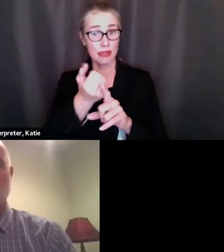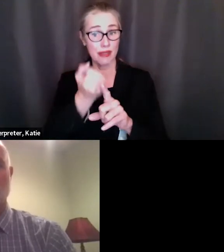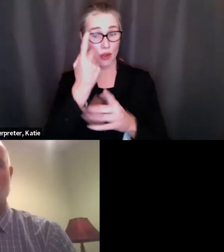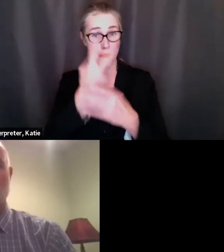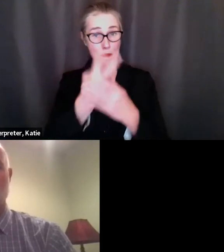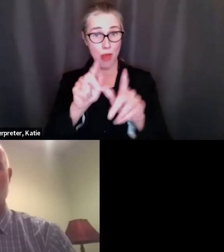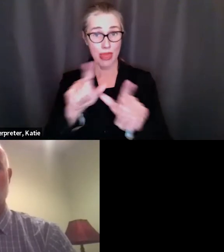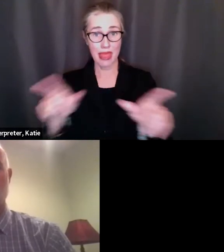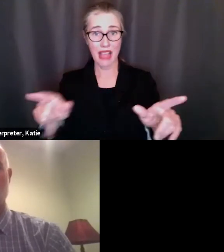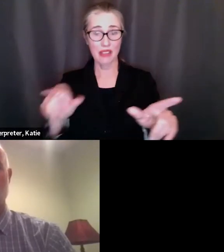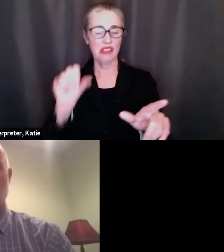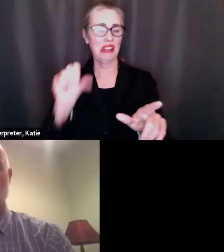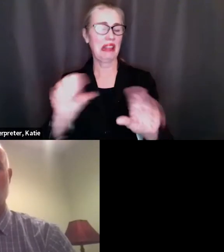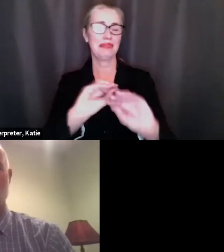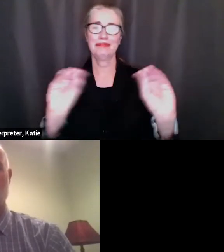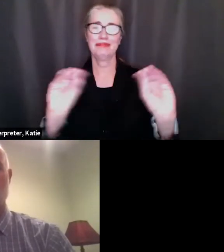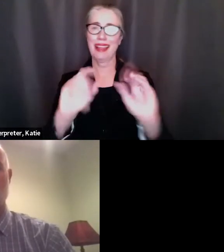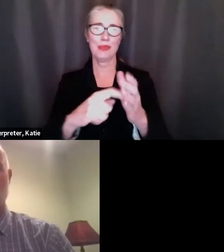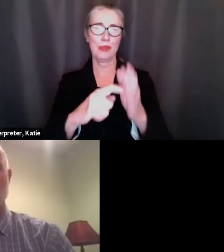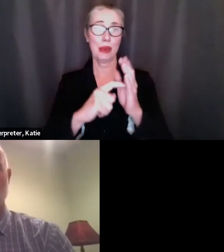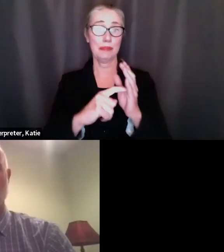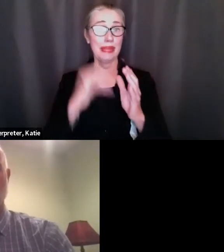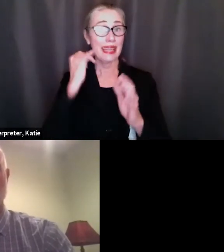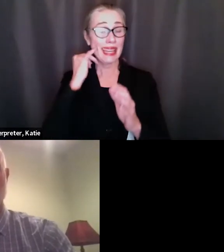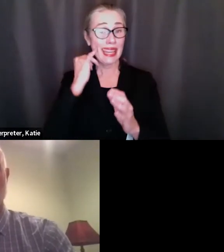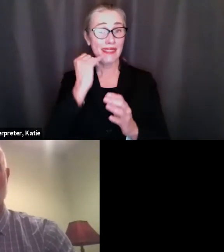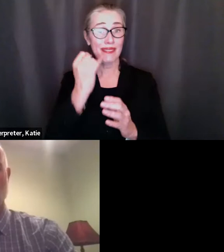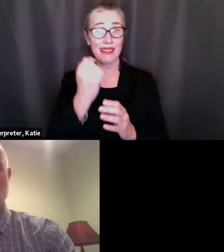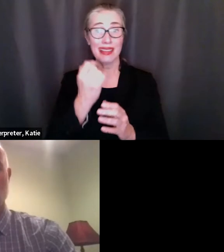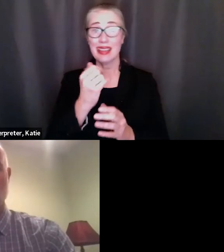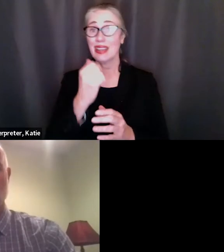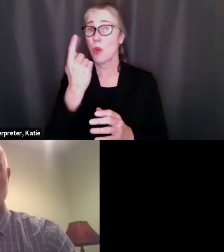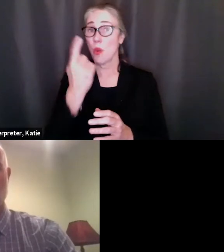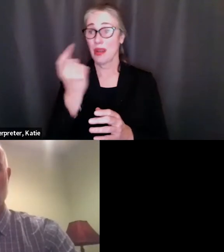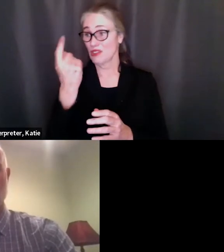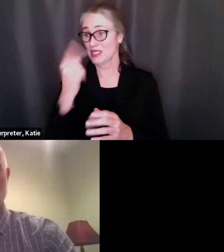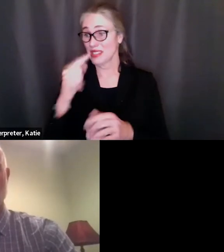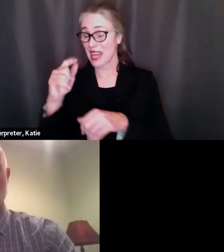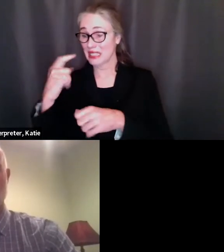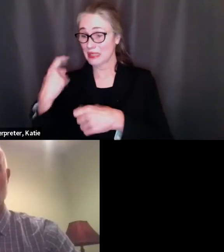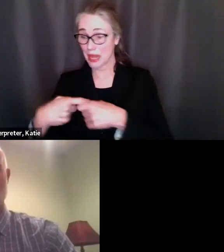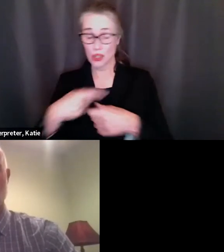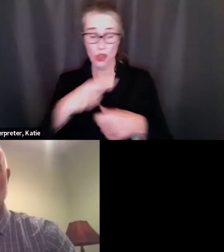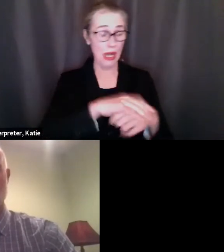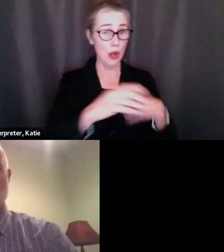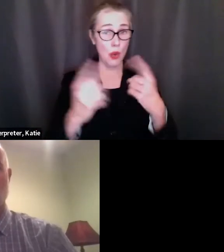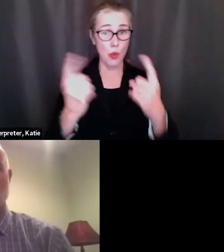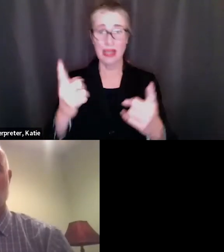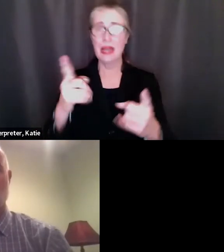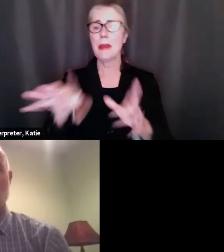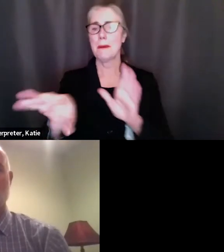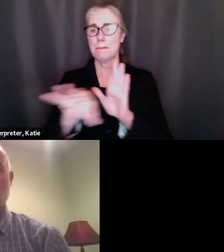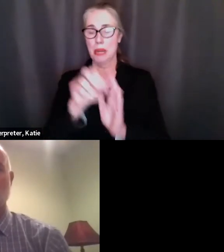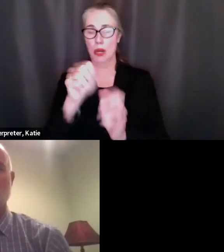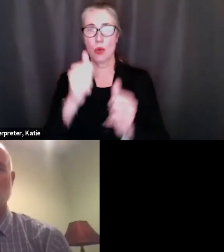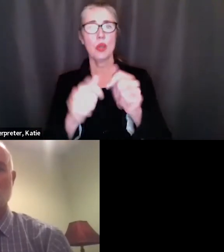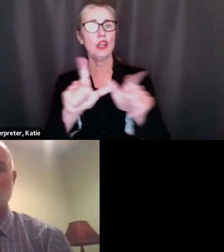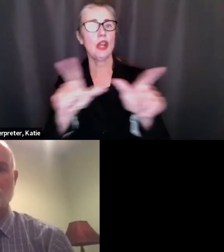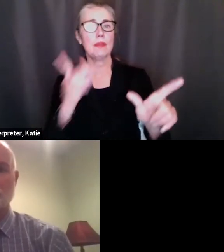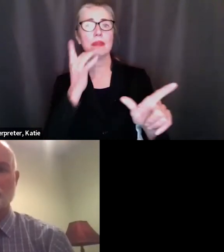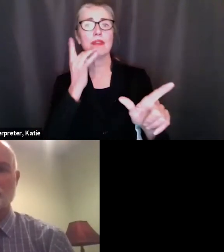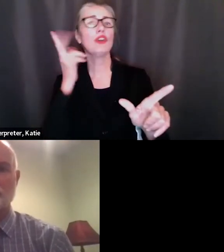not have to click anything if you are not bilingual in english and spanish you will have to select your language in order to hear the